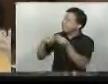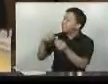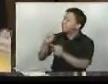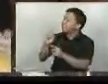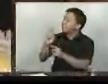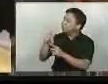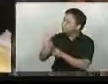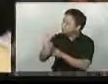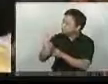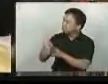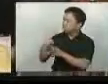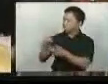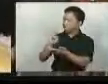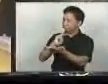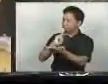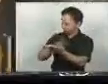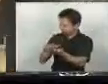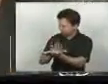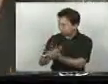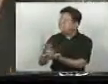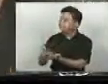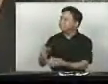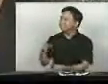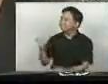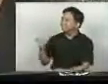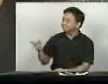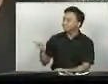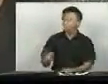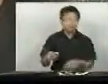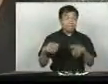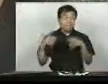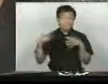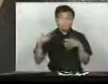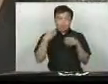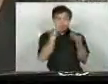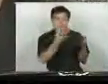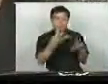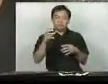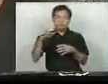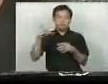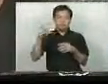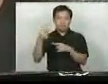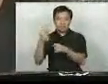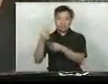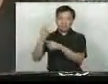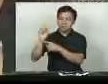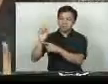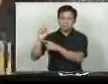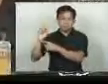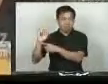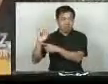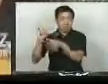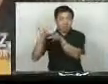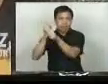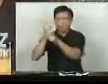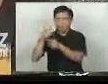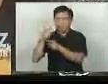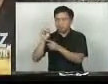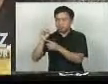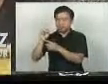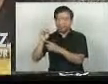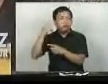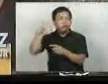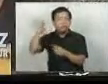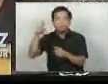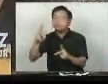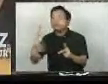yeah? Yes. Okay. It's actually Green Minded was born out of the need to help the